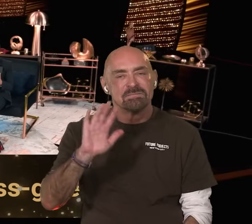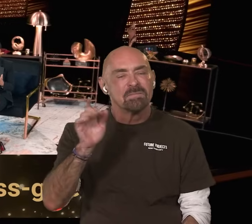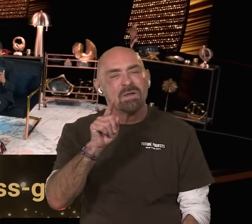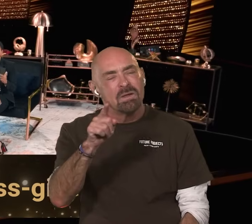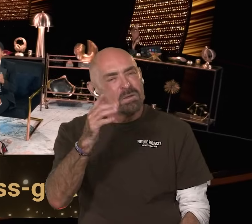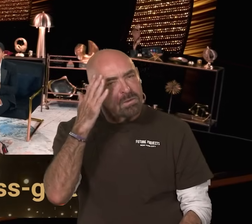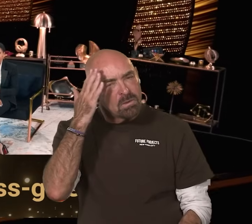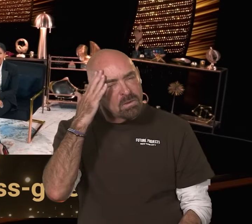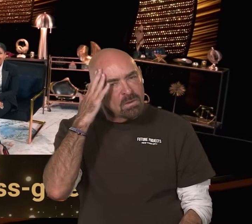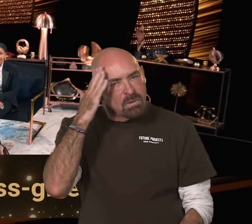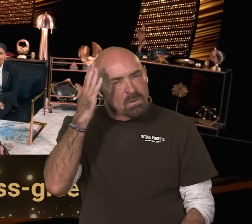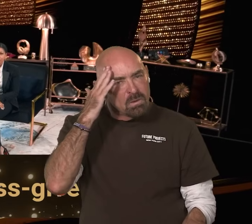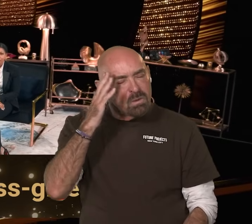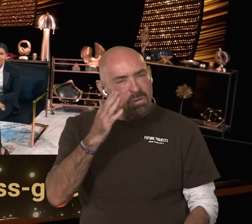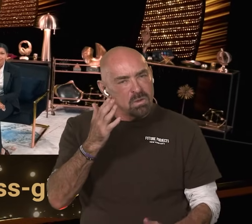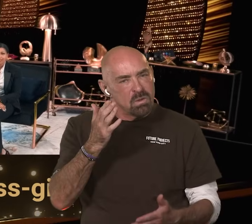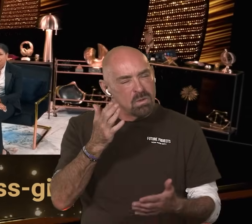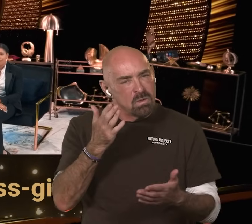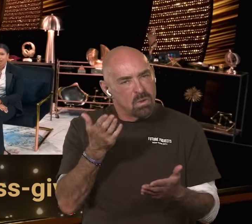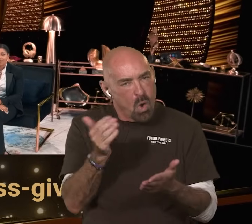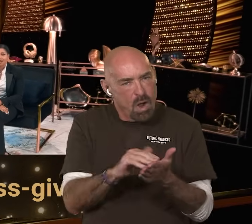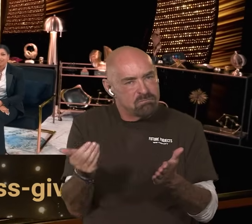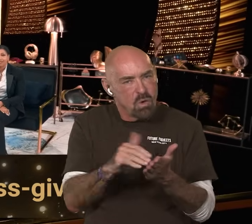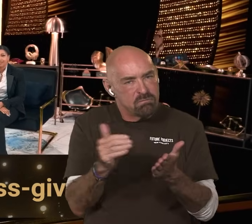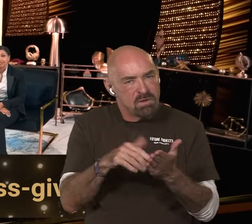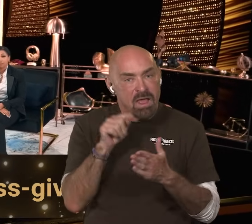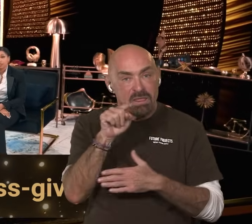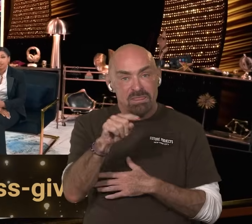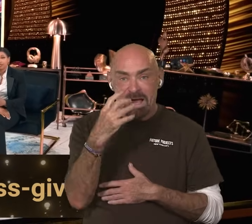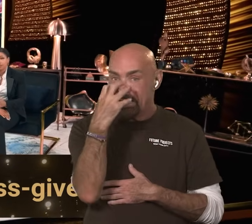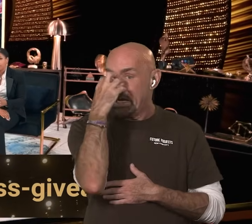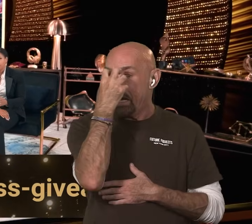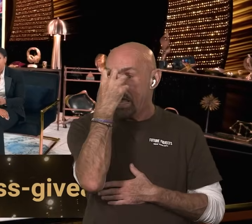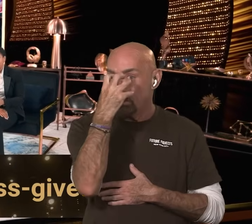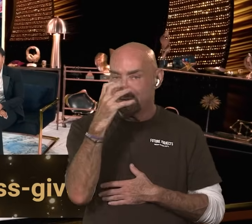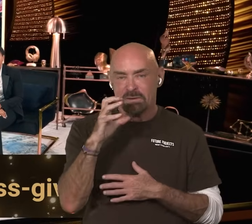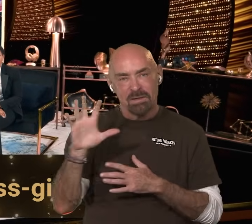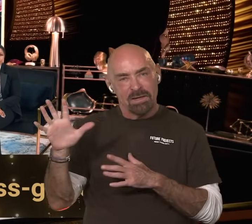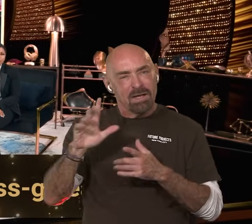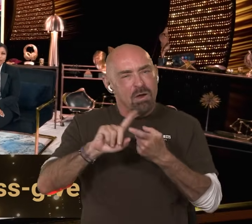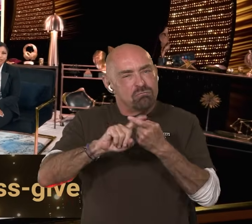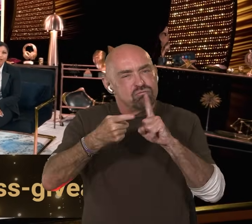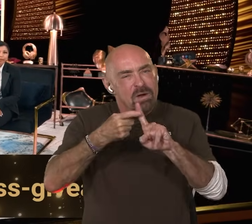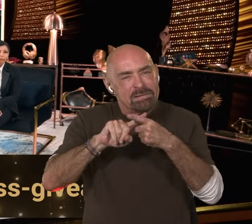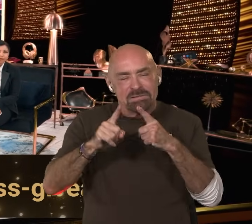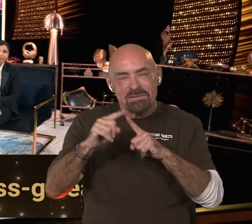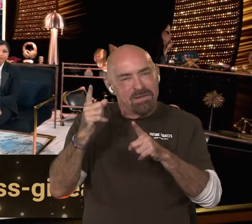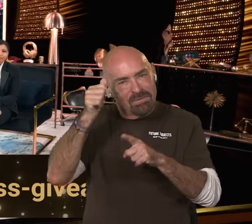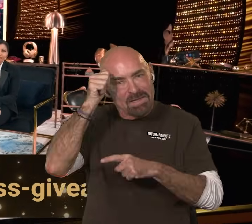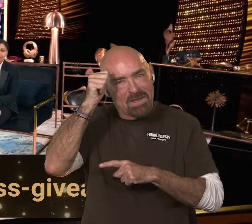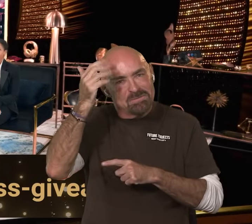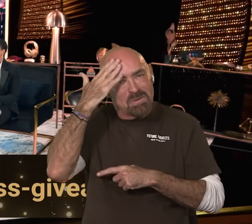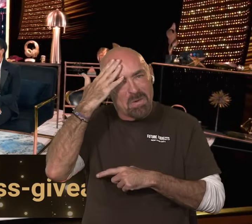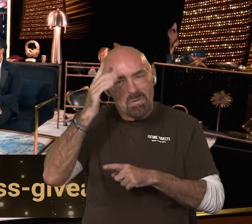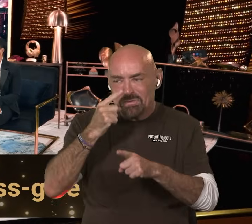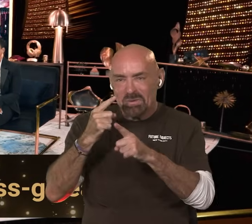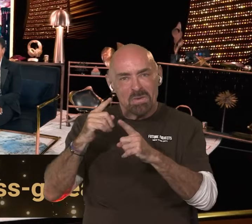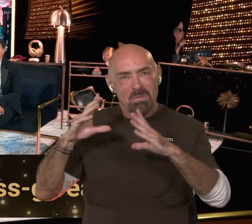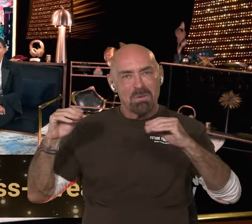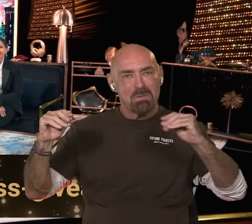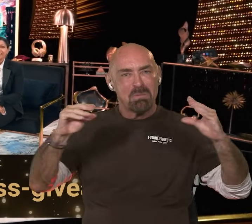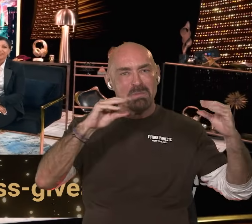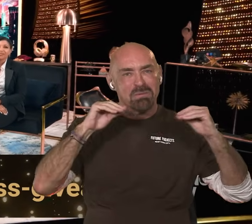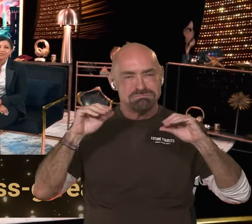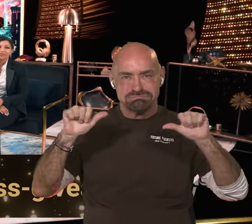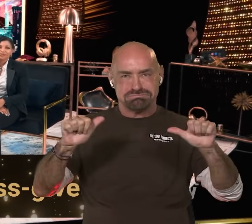You know, it's not often I get to say this, but that terrifying clown and his admittedly cute friends really know what they're talking about. Oh, they sure do, Mika.